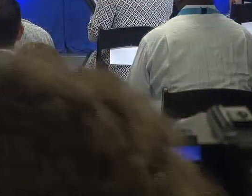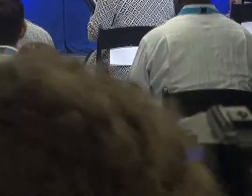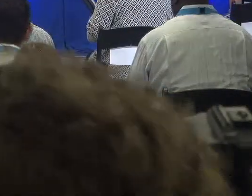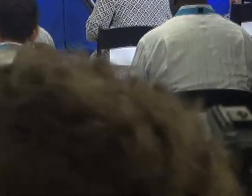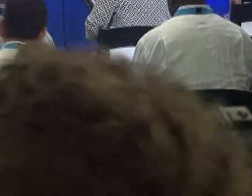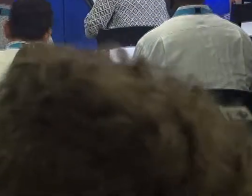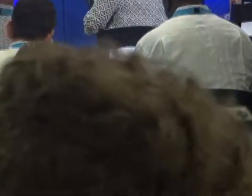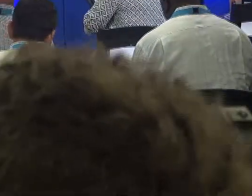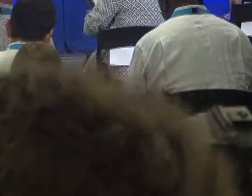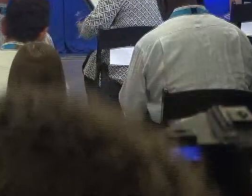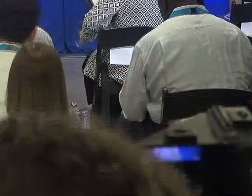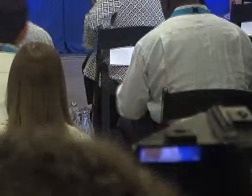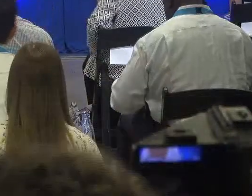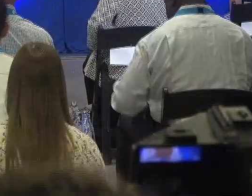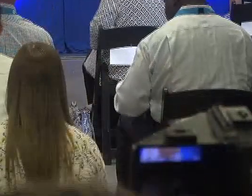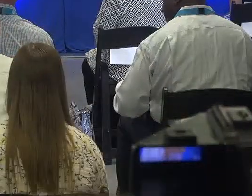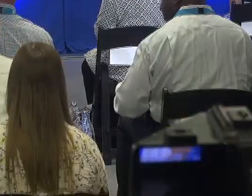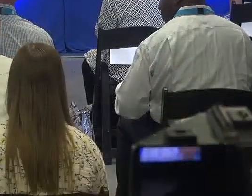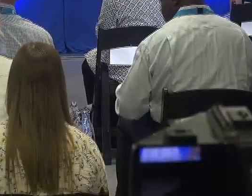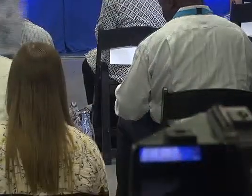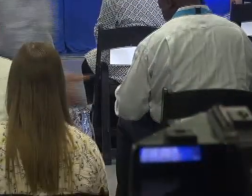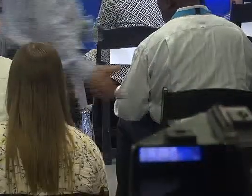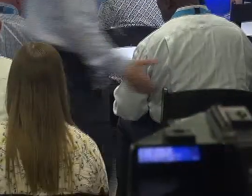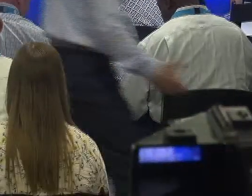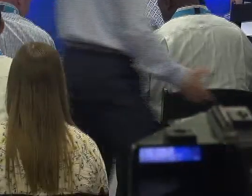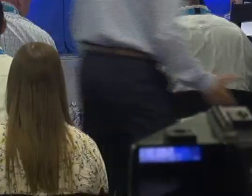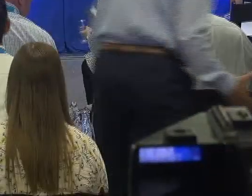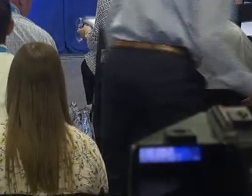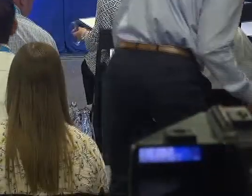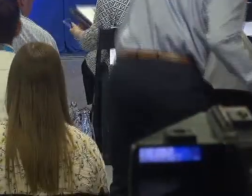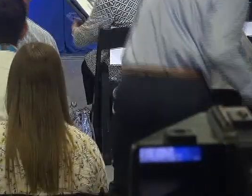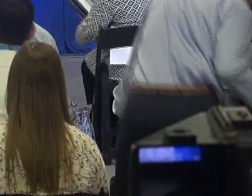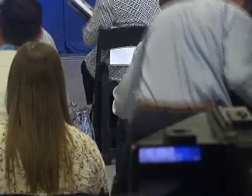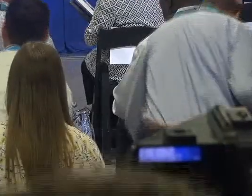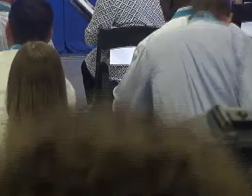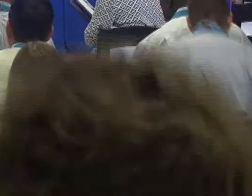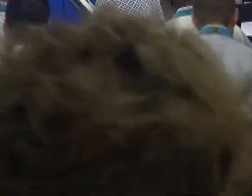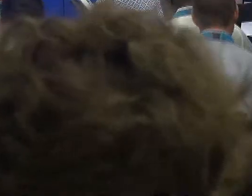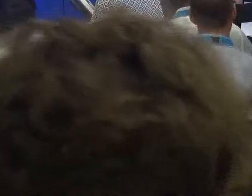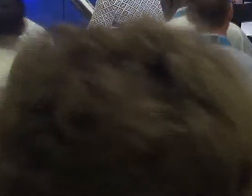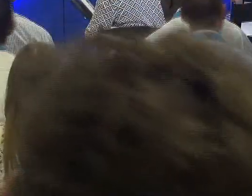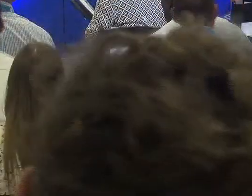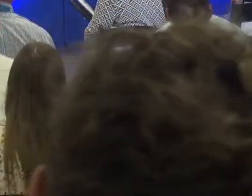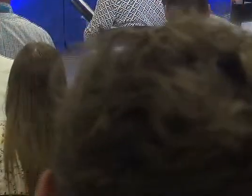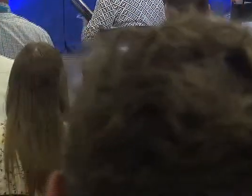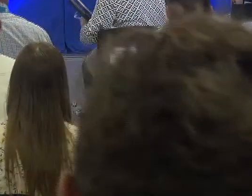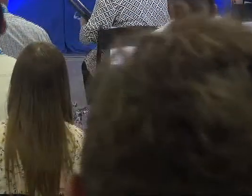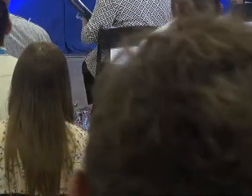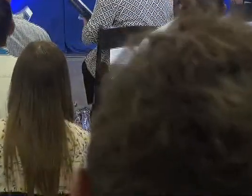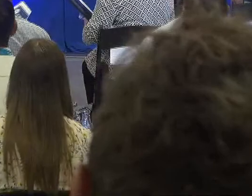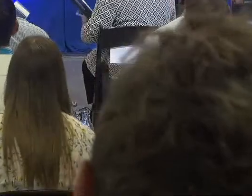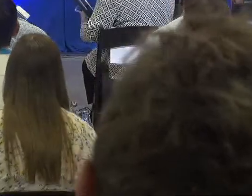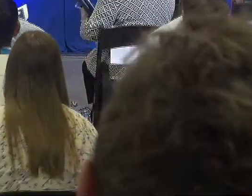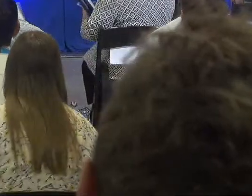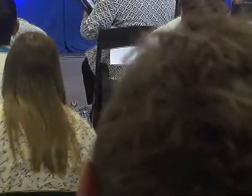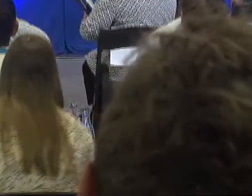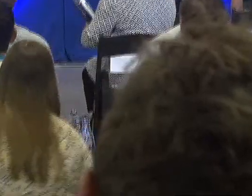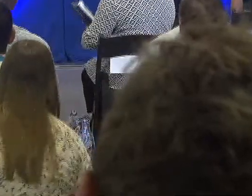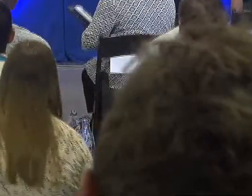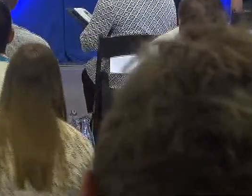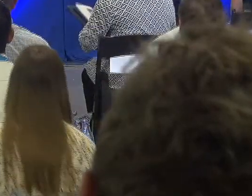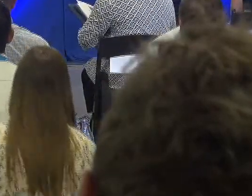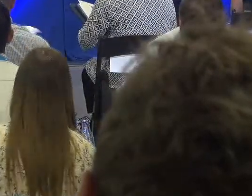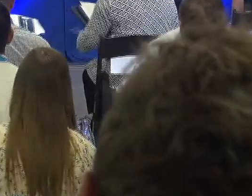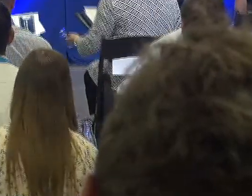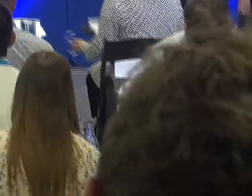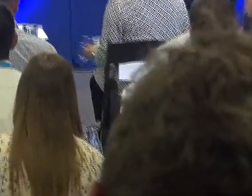All right, good morning and welcome. I'm Dave McAlpin, Vice President of Refrigeration here at GE Appliances. What a great reason